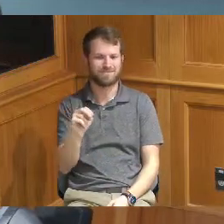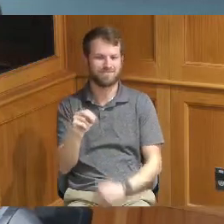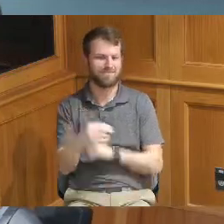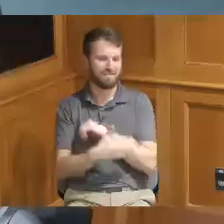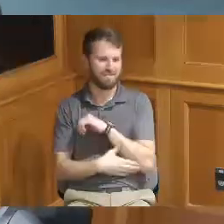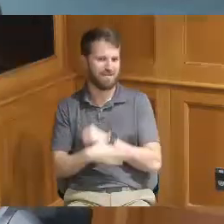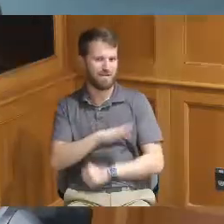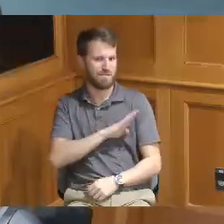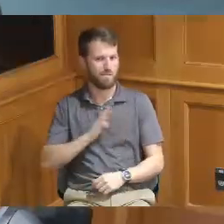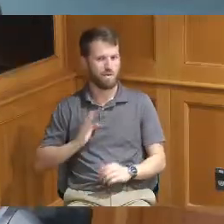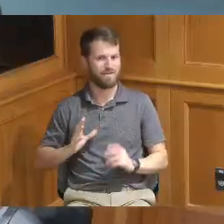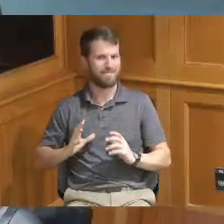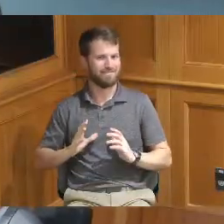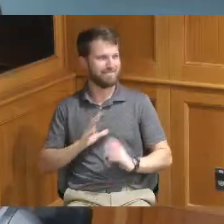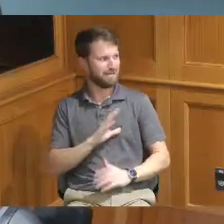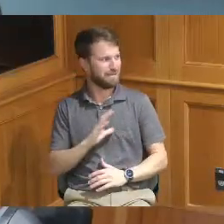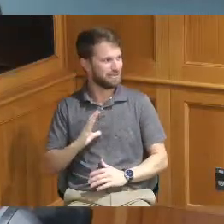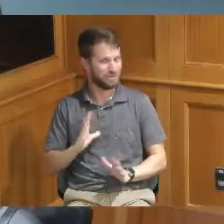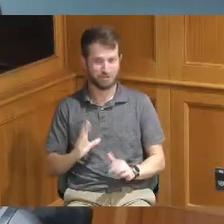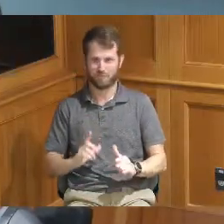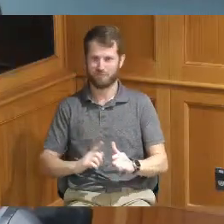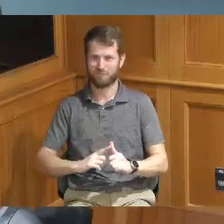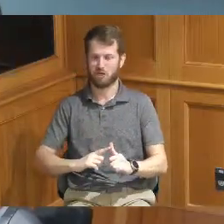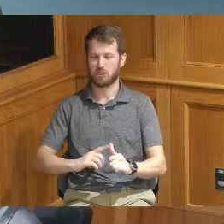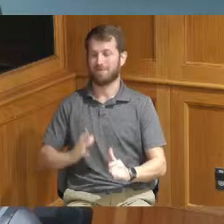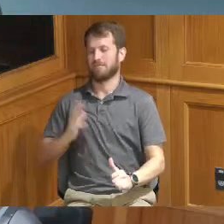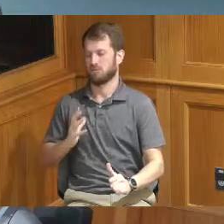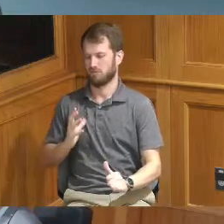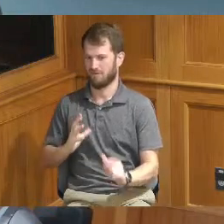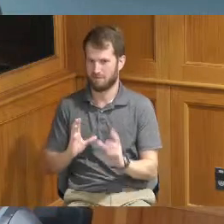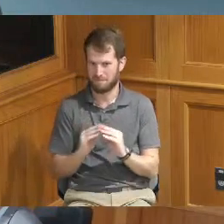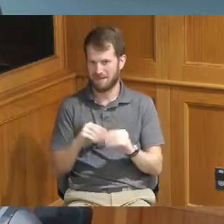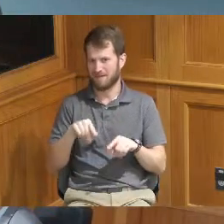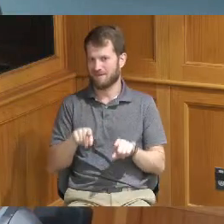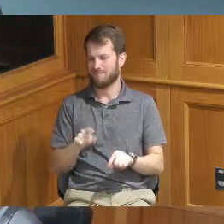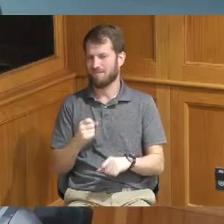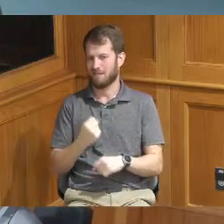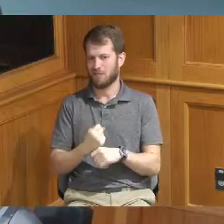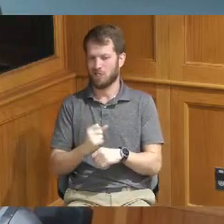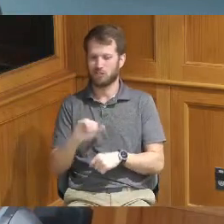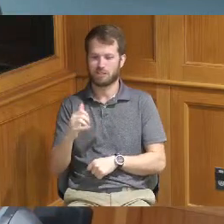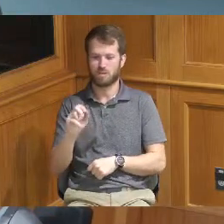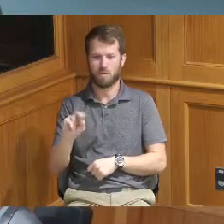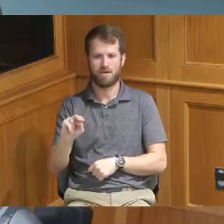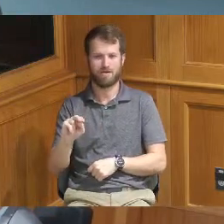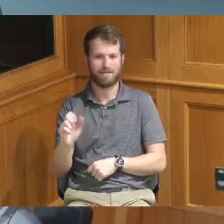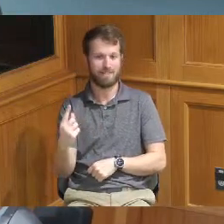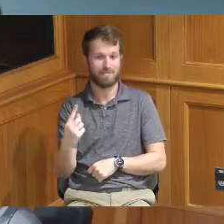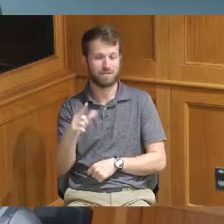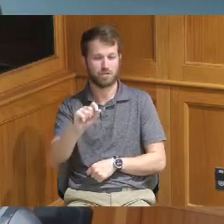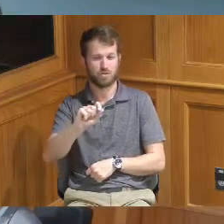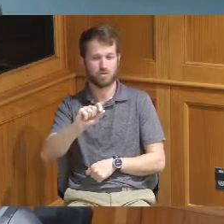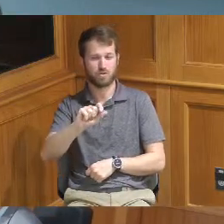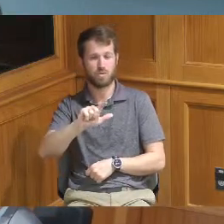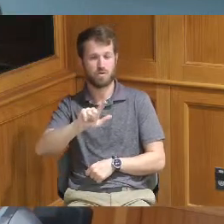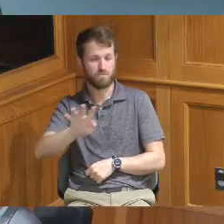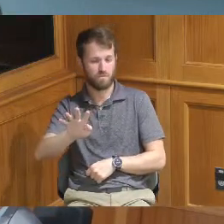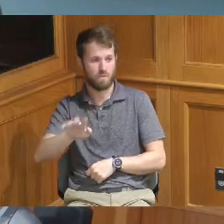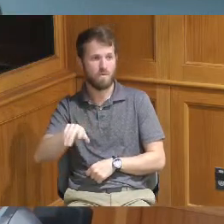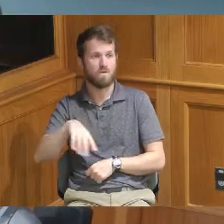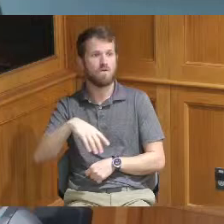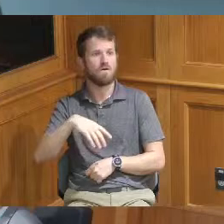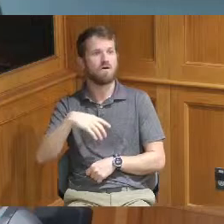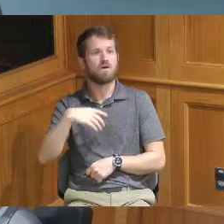Commissioners' first meeting of the year, official meeting, January 11th, 2024. And